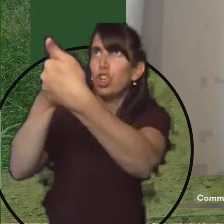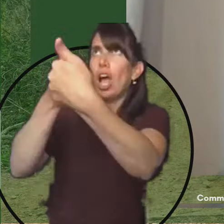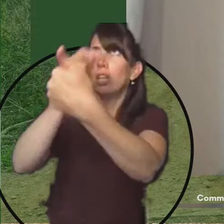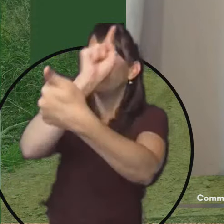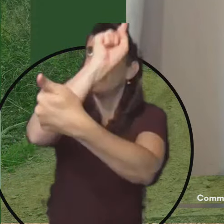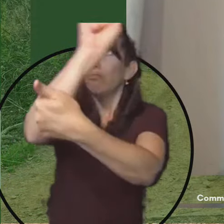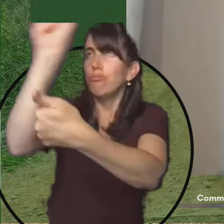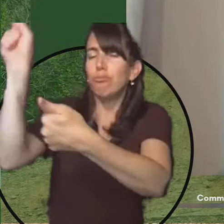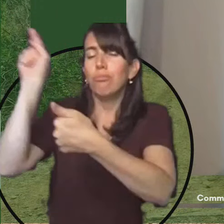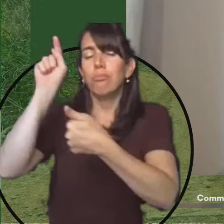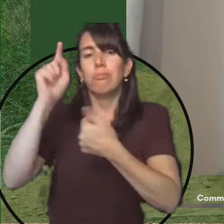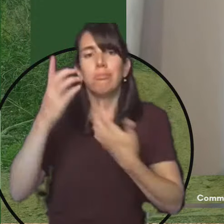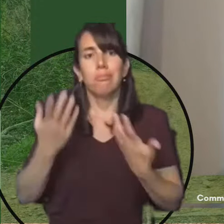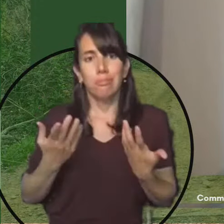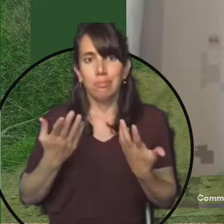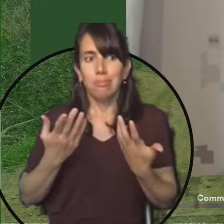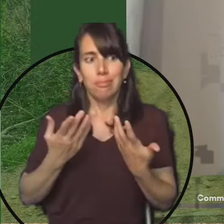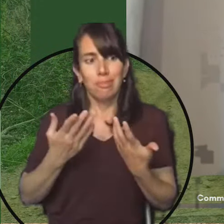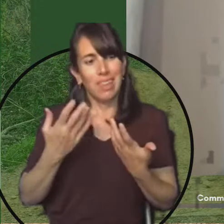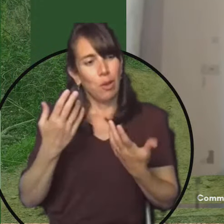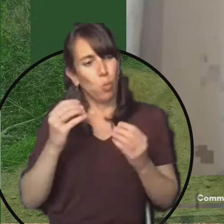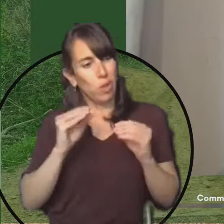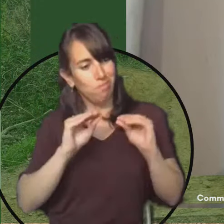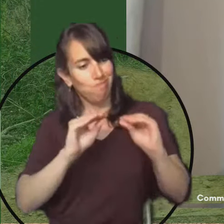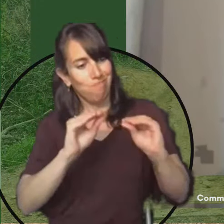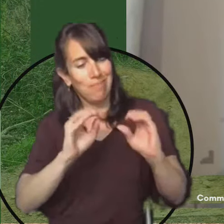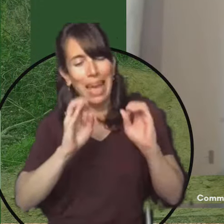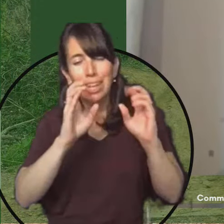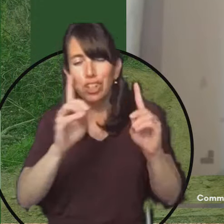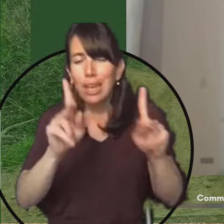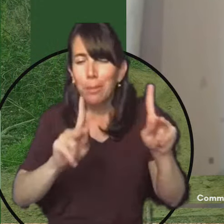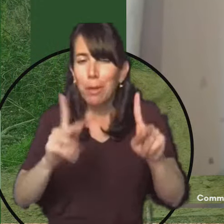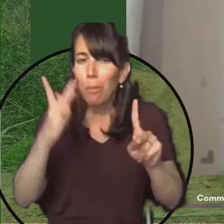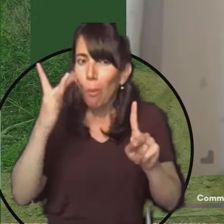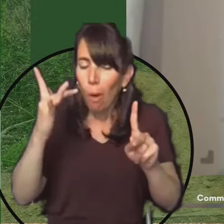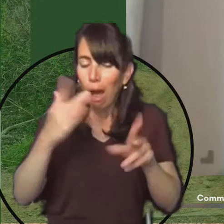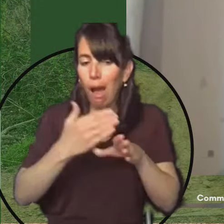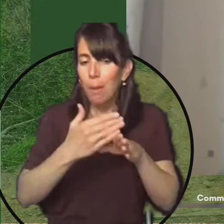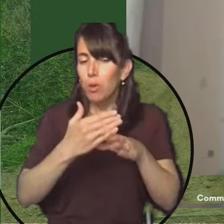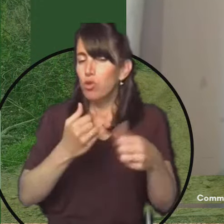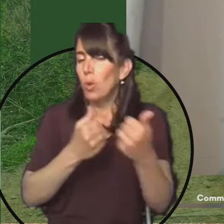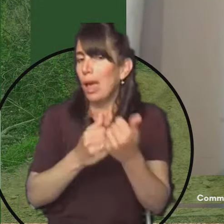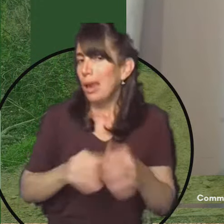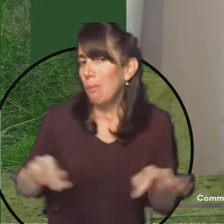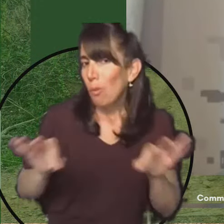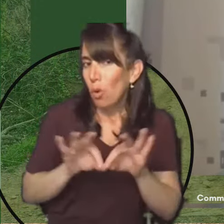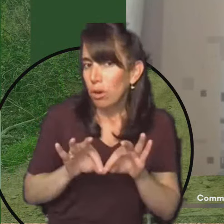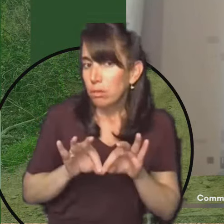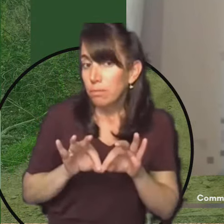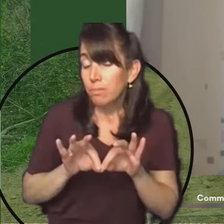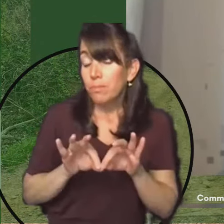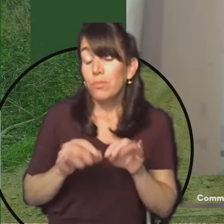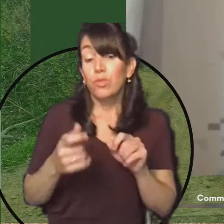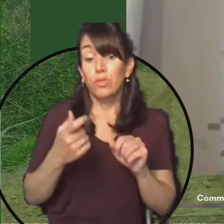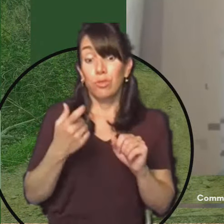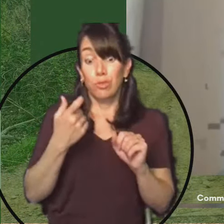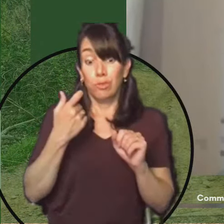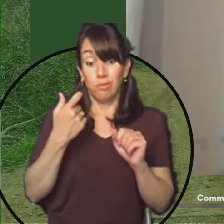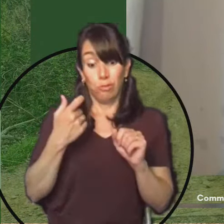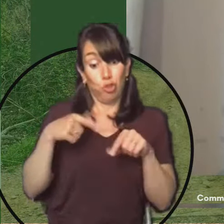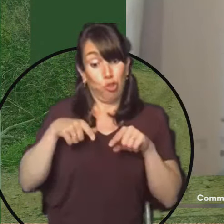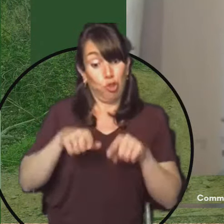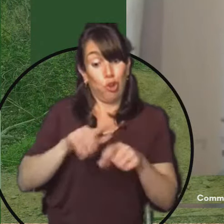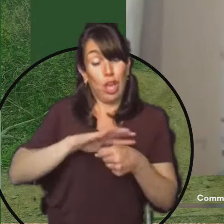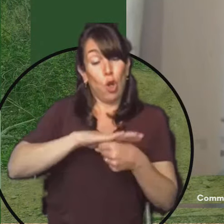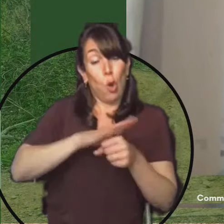desired to have the support of mutual aid. We ourselves as community movement builders during COVID started a mutual